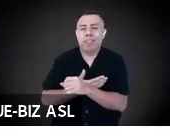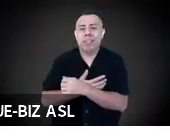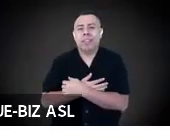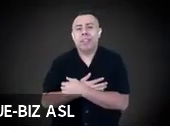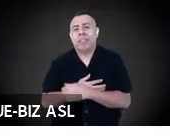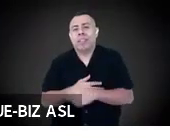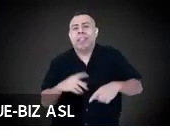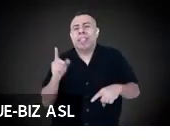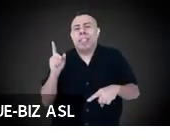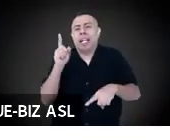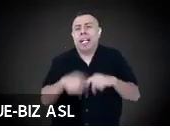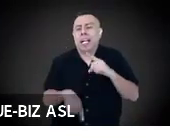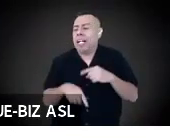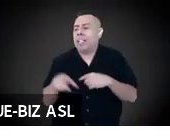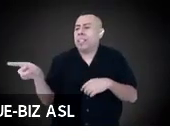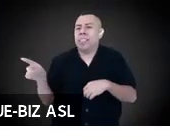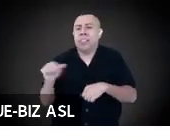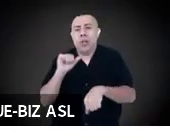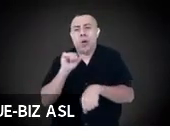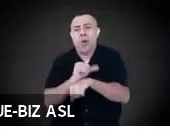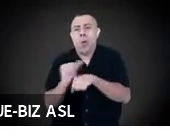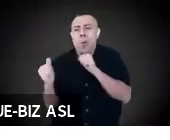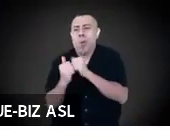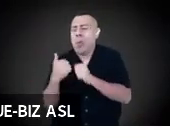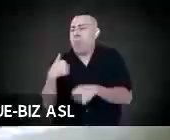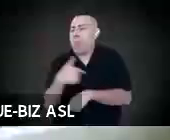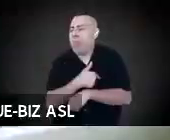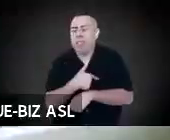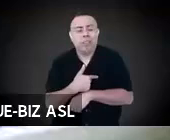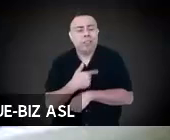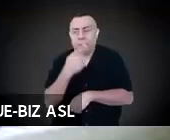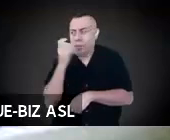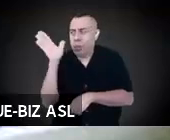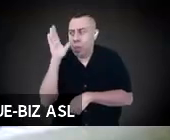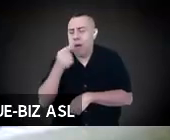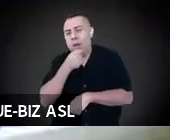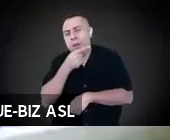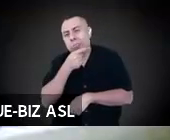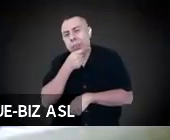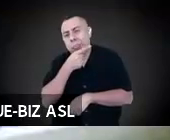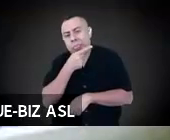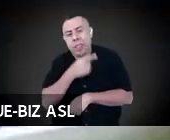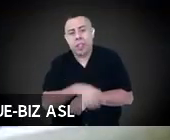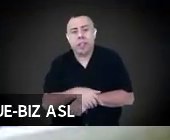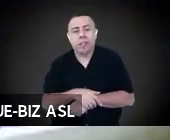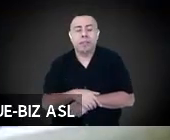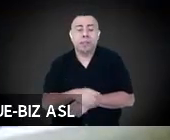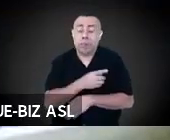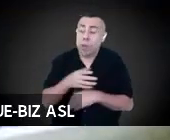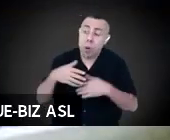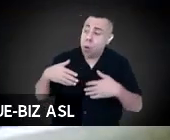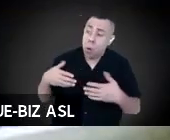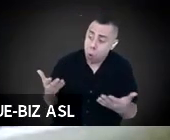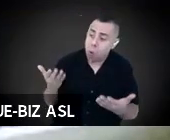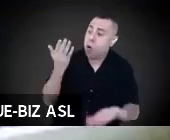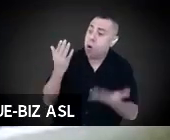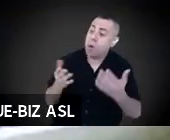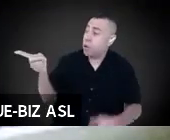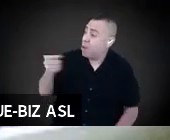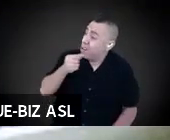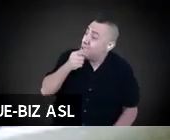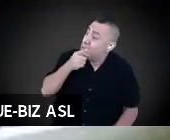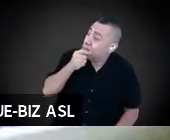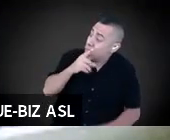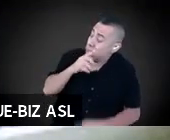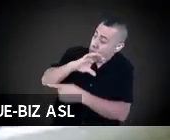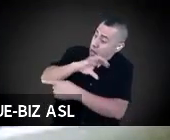want you to tell our secrets. Right. You're not gonna move up in the ranks. You're forever gonna be